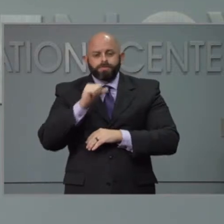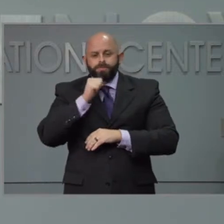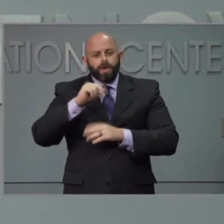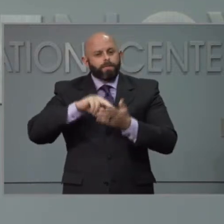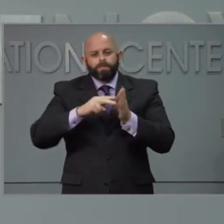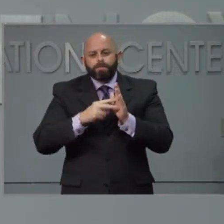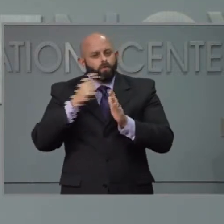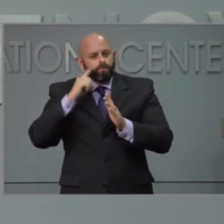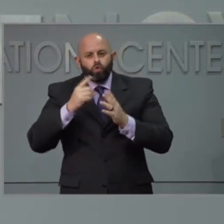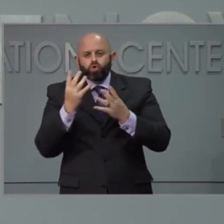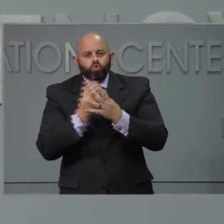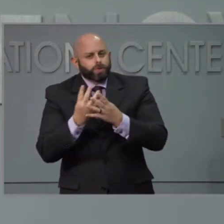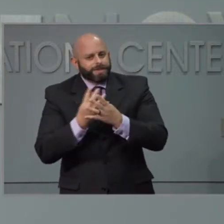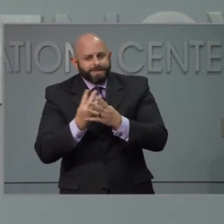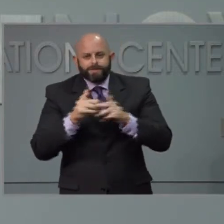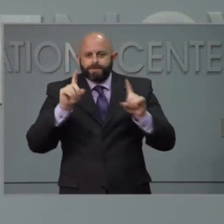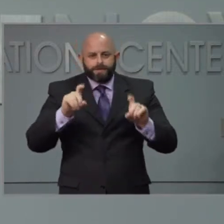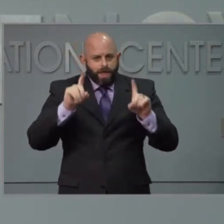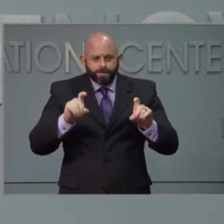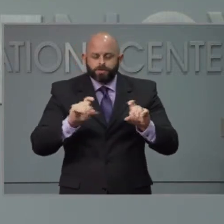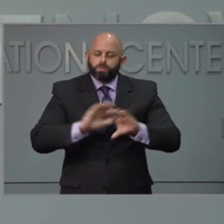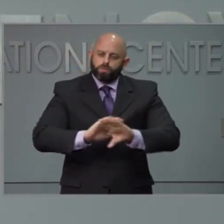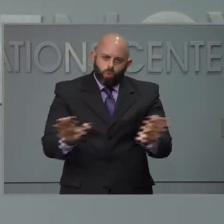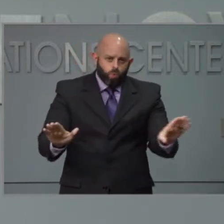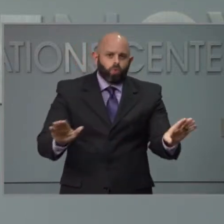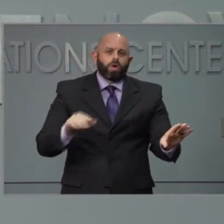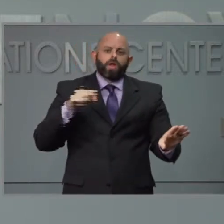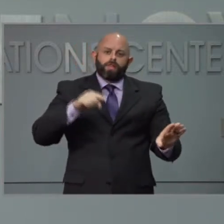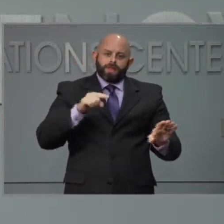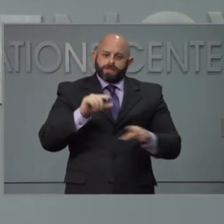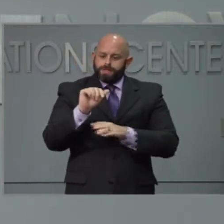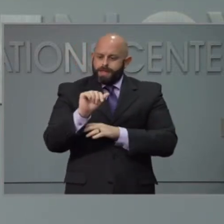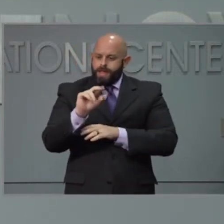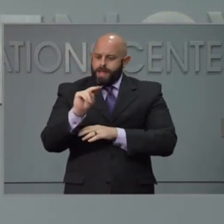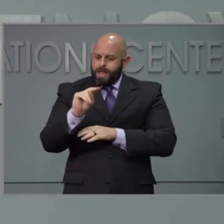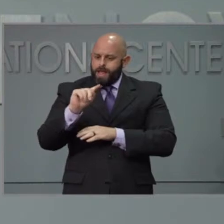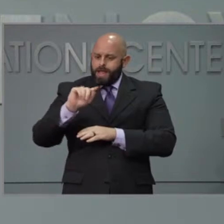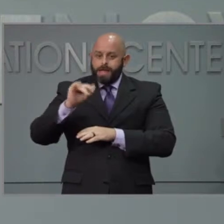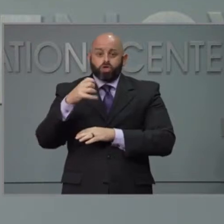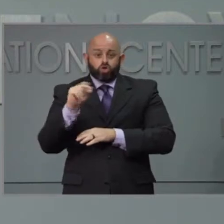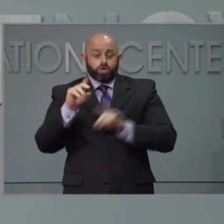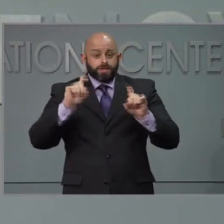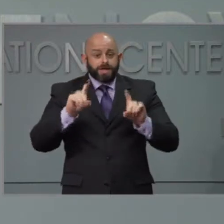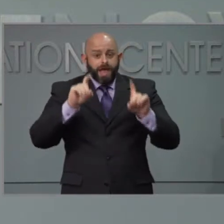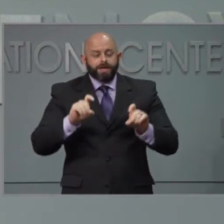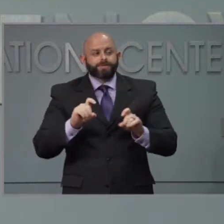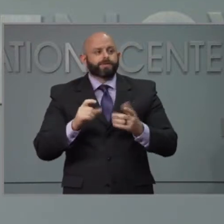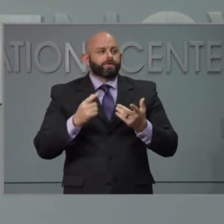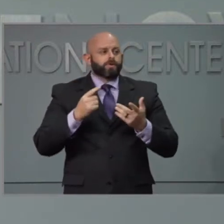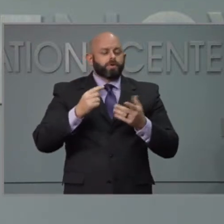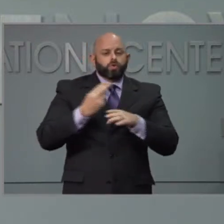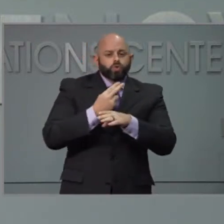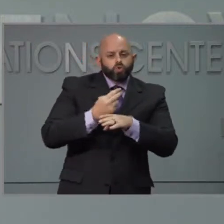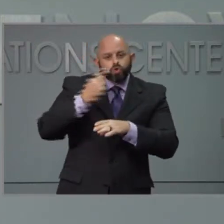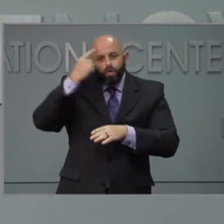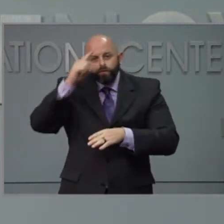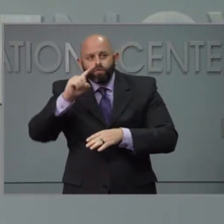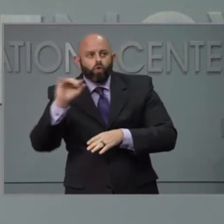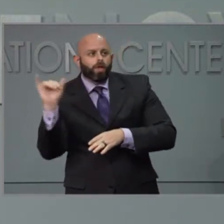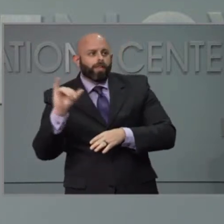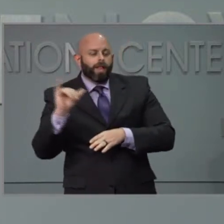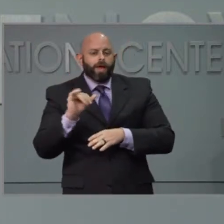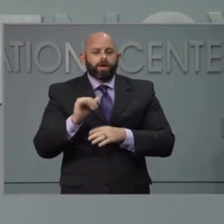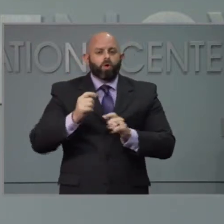not meant as a screening test. It is meant to be used similar to how you would go to the doctor and get a rapid